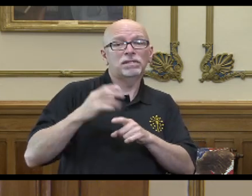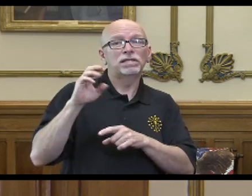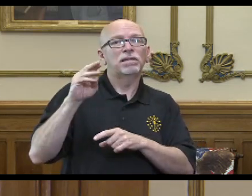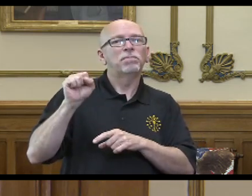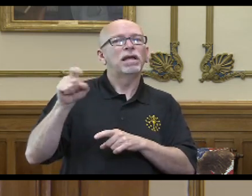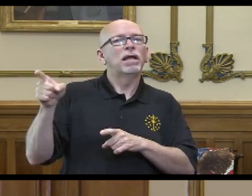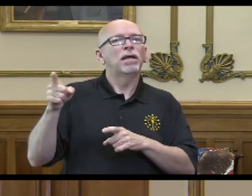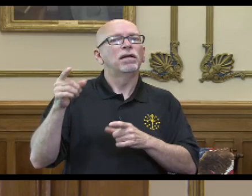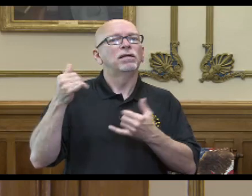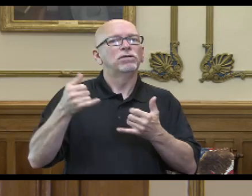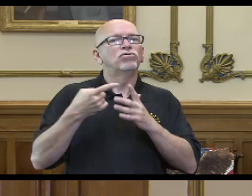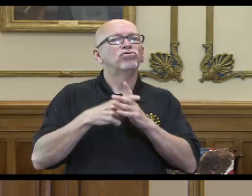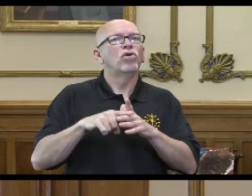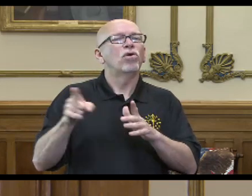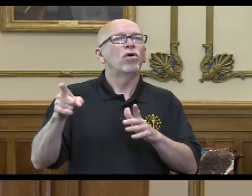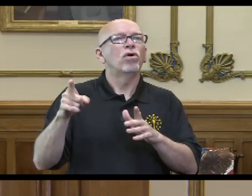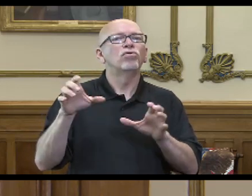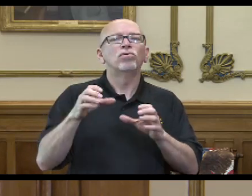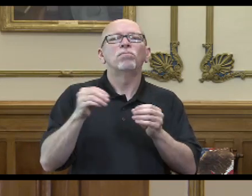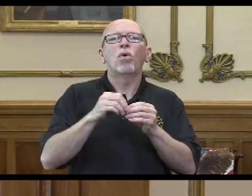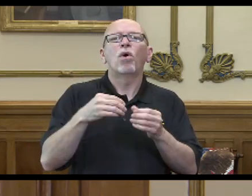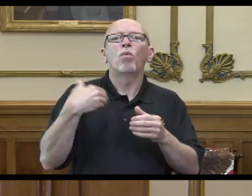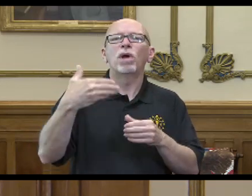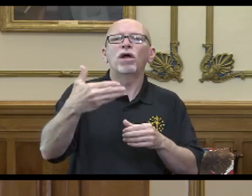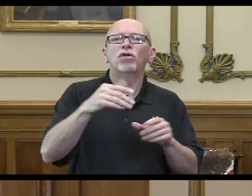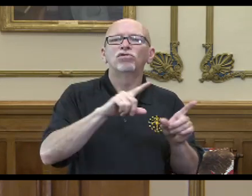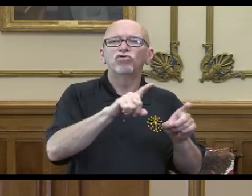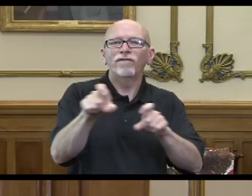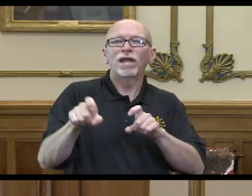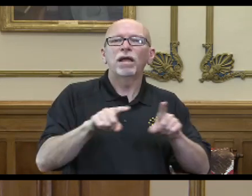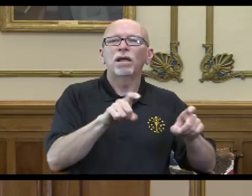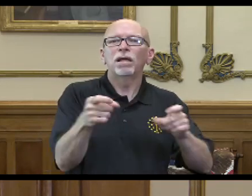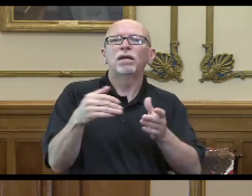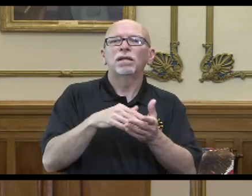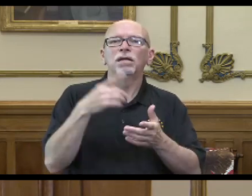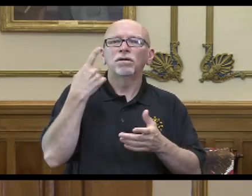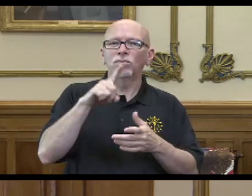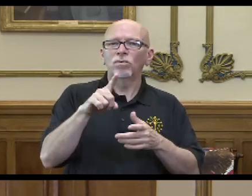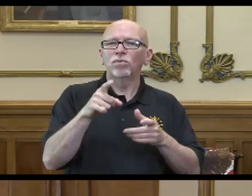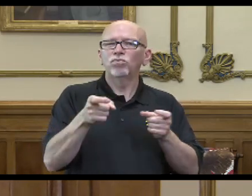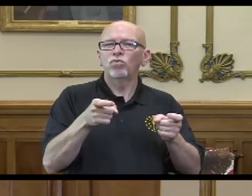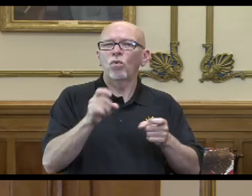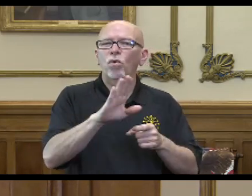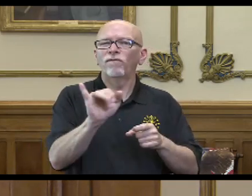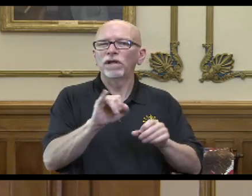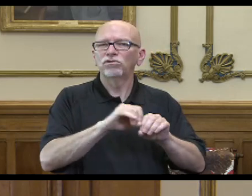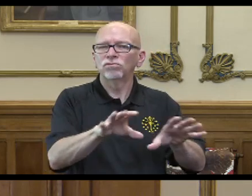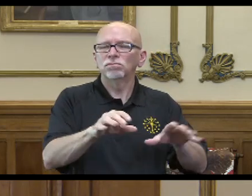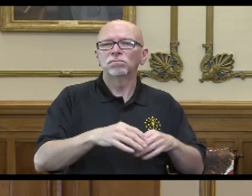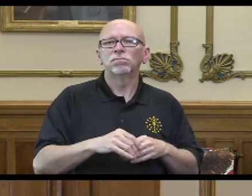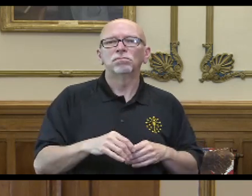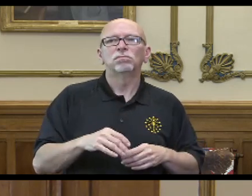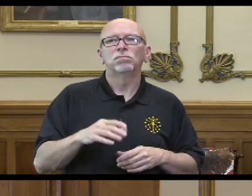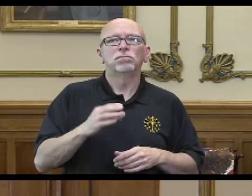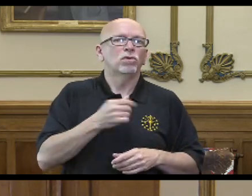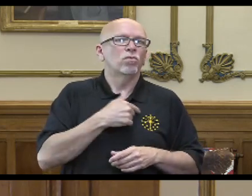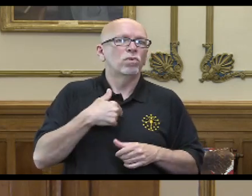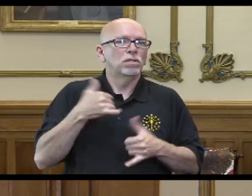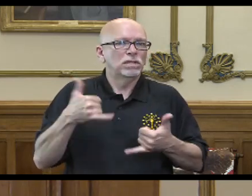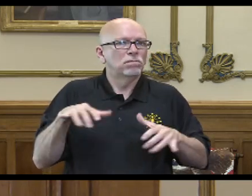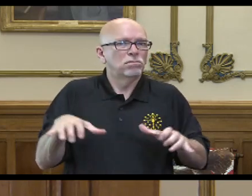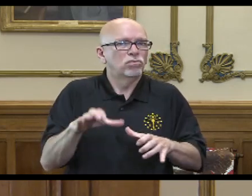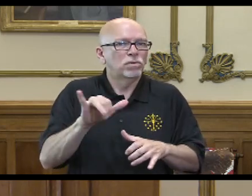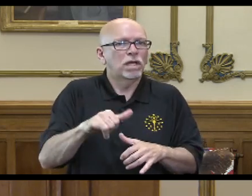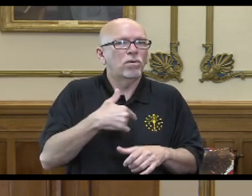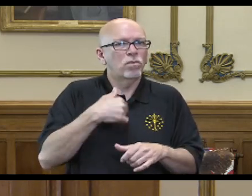has asked to start doing regular surveys, again, specifically for infection control, and we're actively doing those, and we'll be